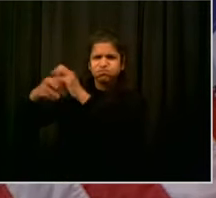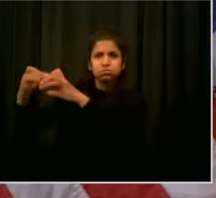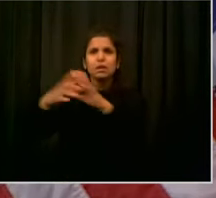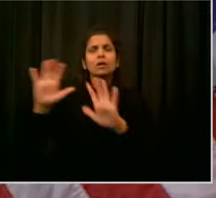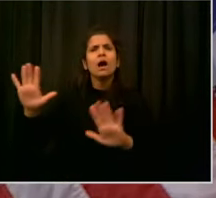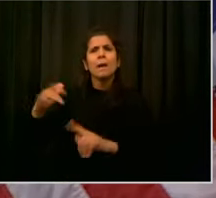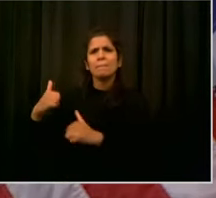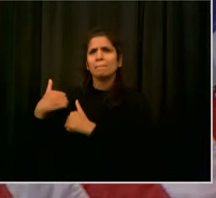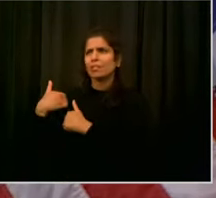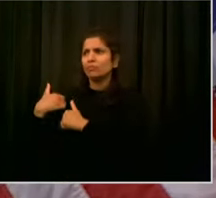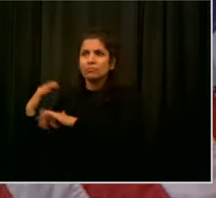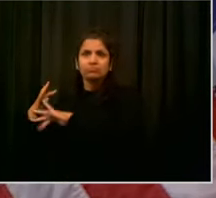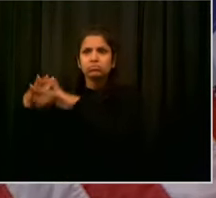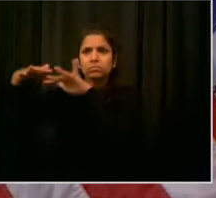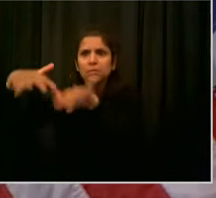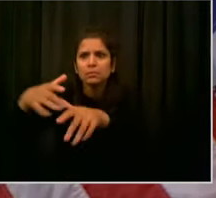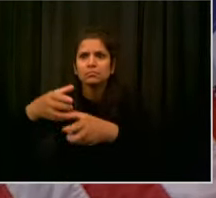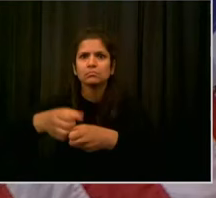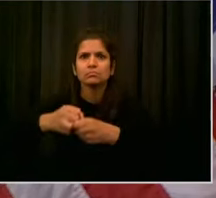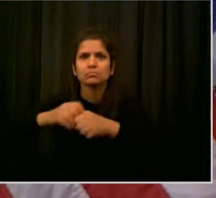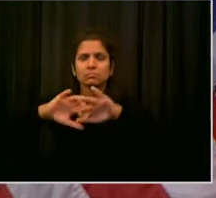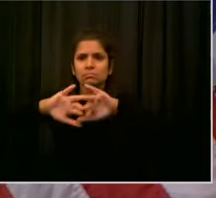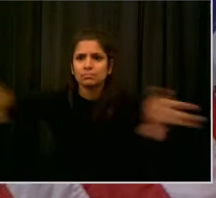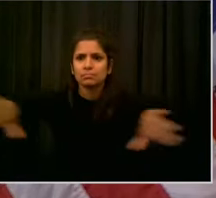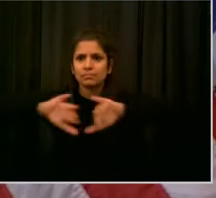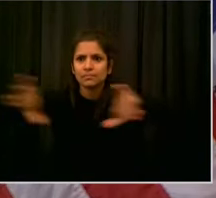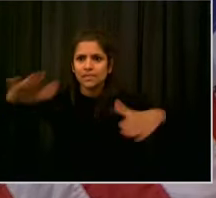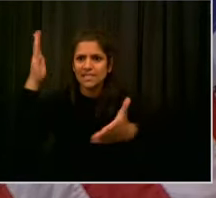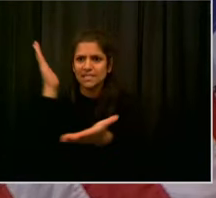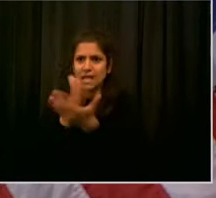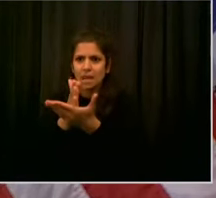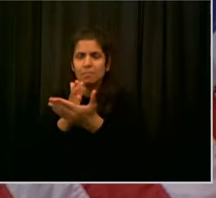And I think it is very sad